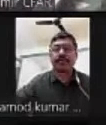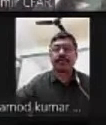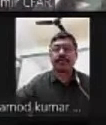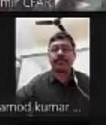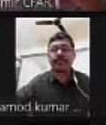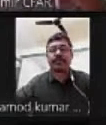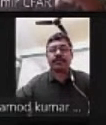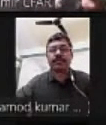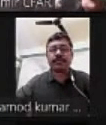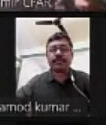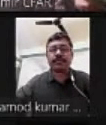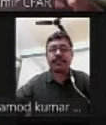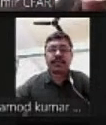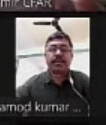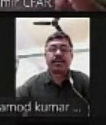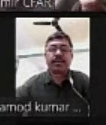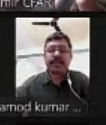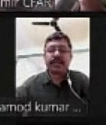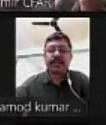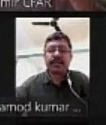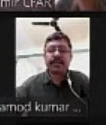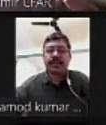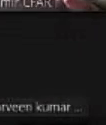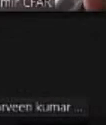wash components